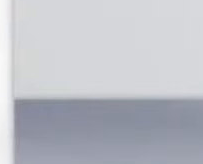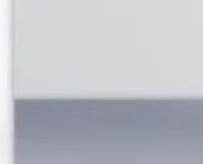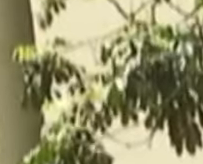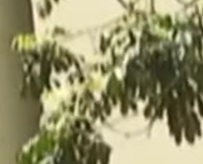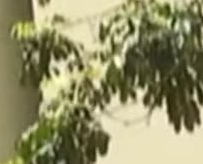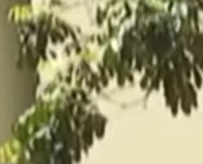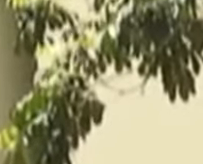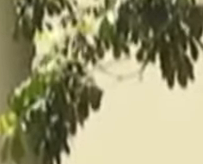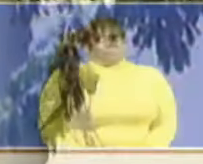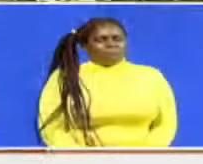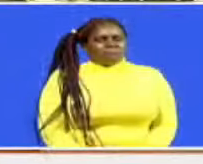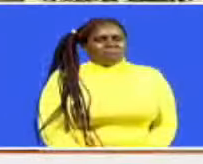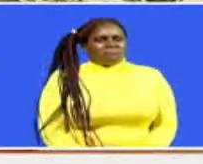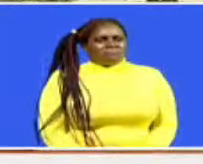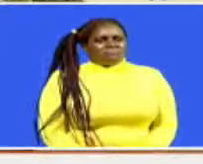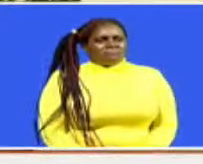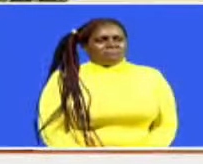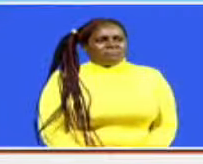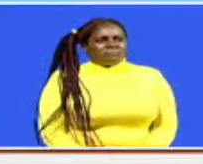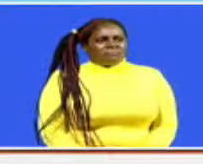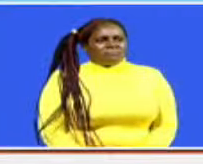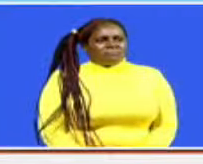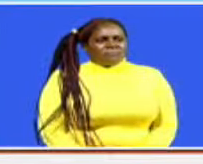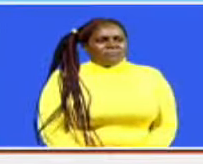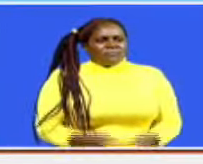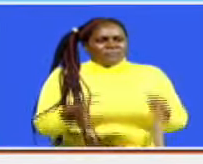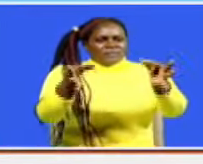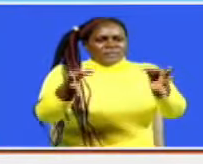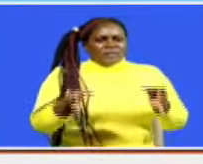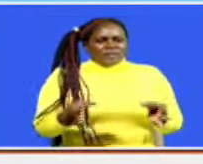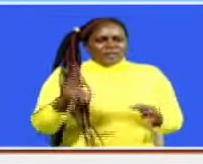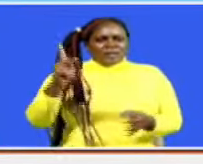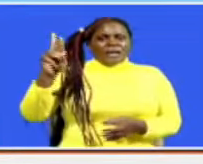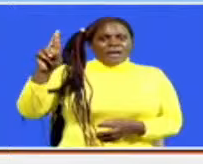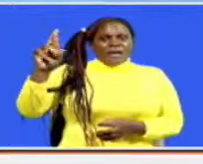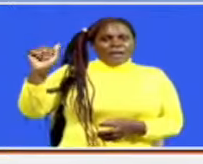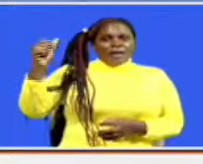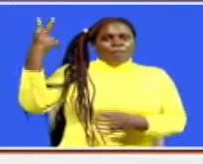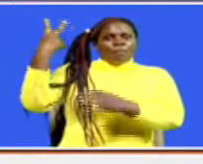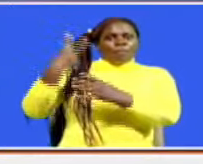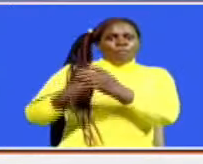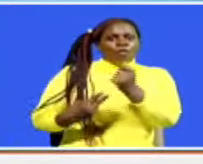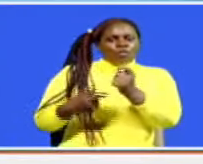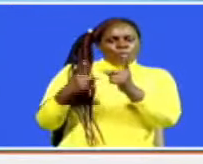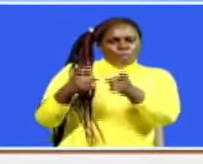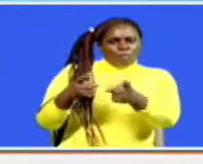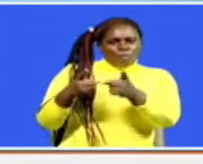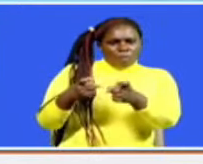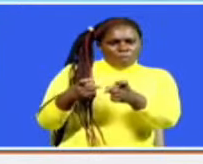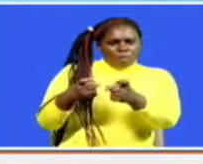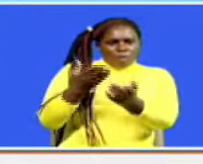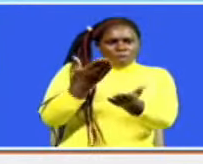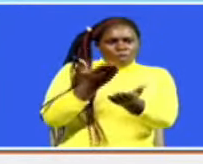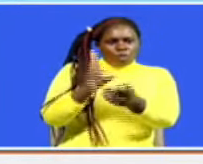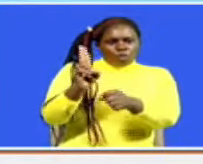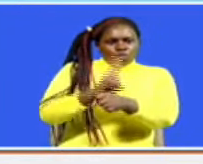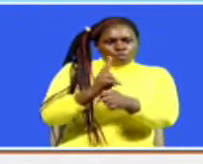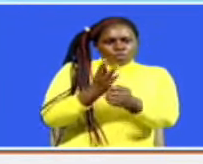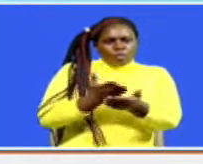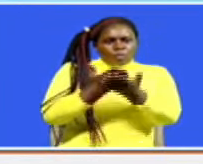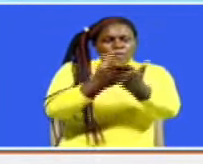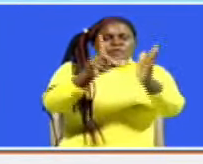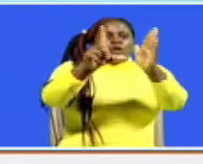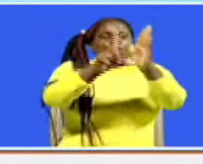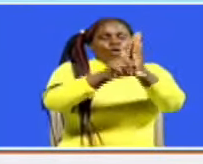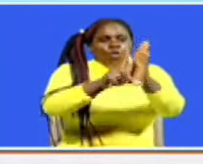produced oil. The National Treasury and the Kenya Revenue Authority, KRA, have been accused of applying the wrong provisions of the